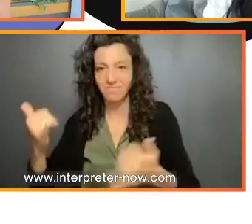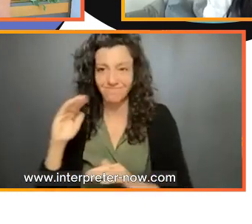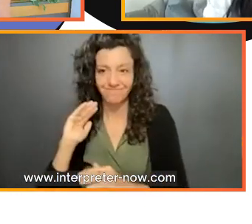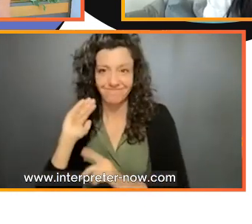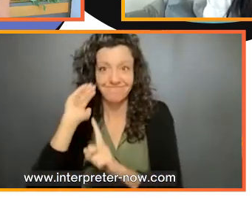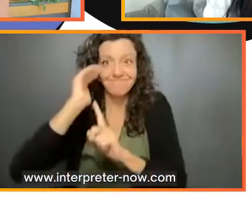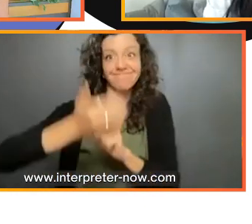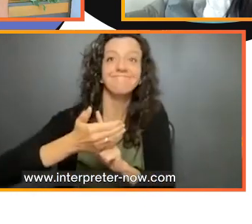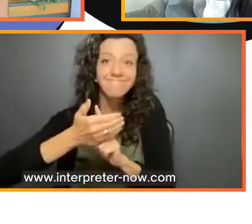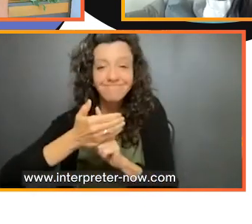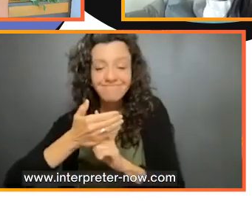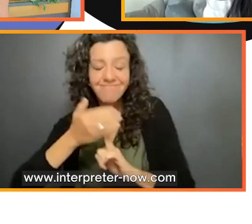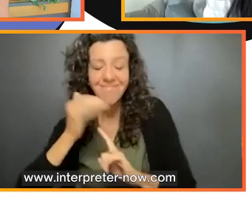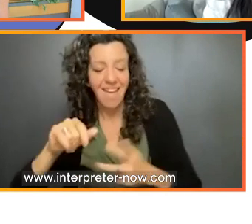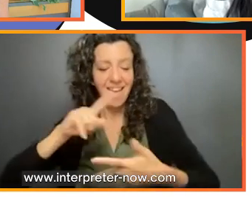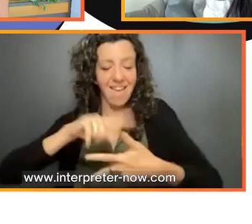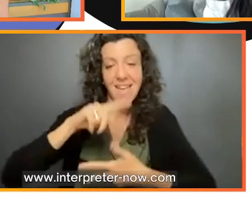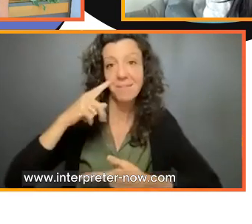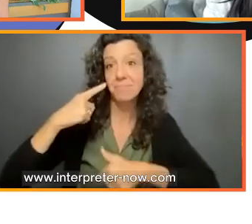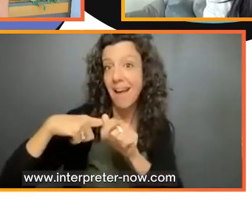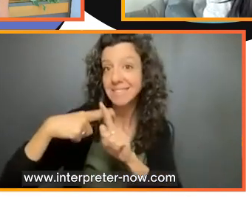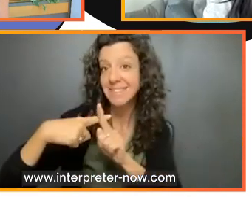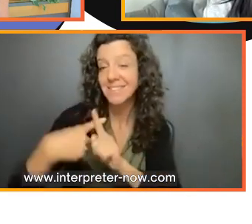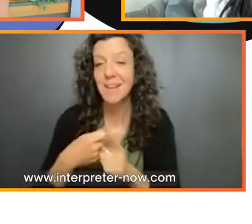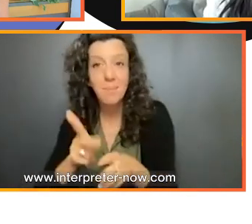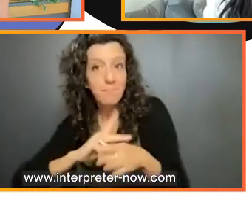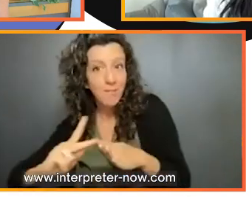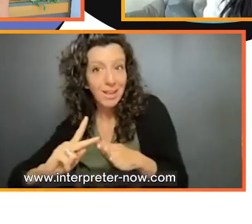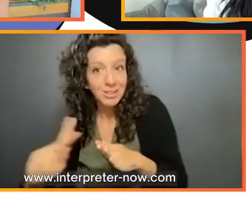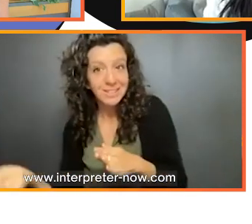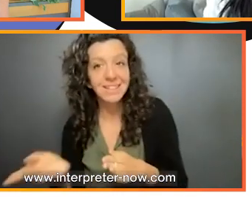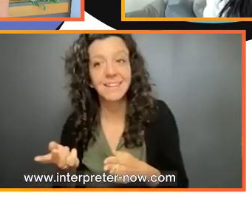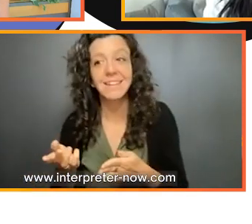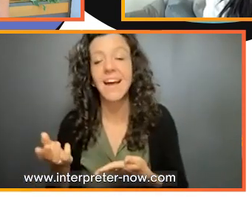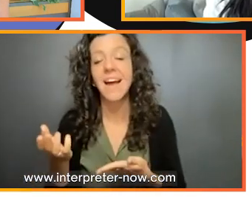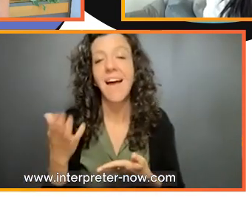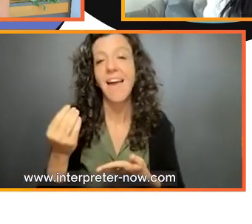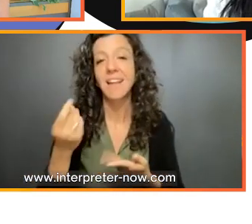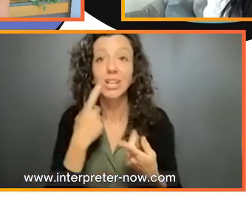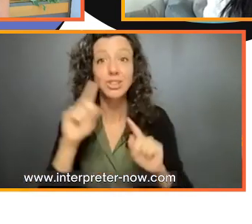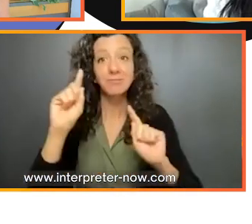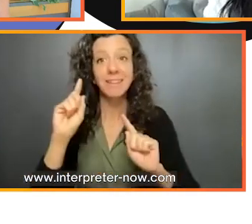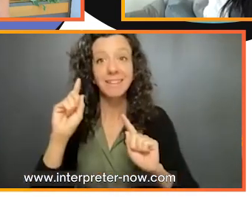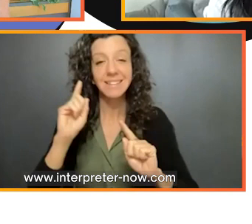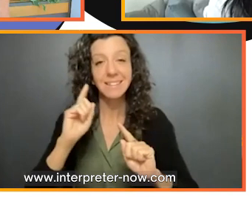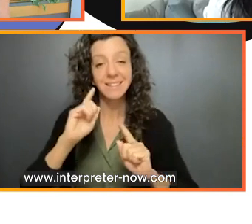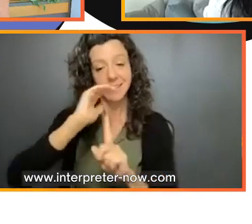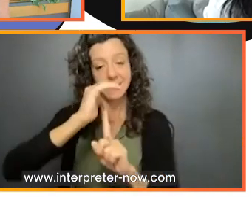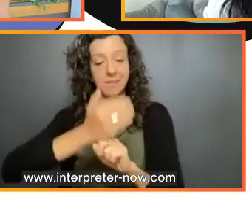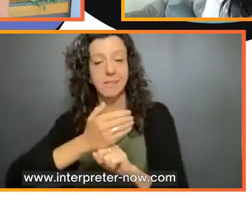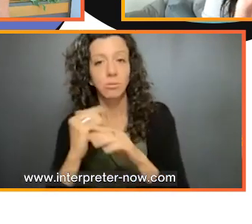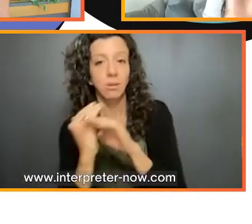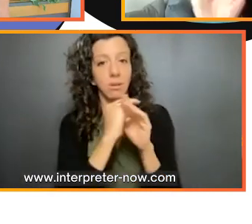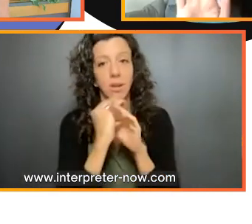I learned to put on that armor, to put on the positivity, perfection, achievement armor in